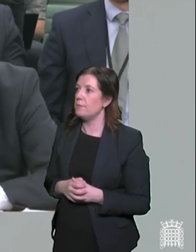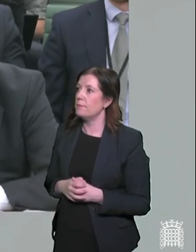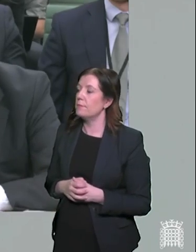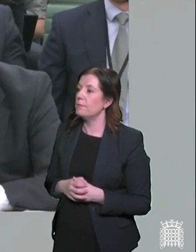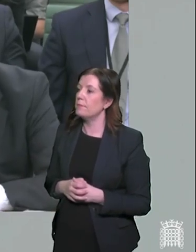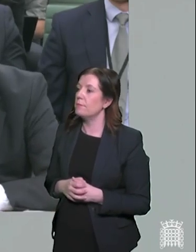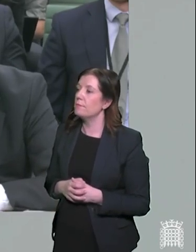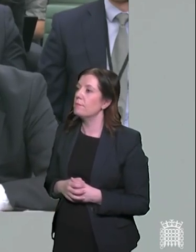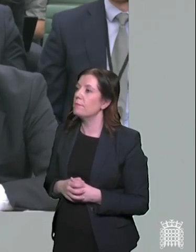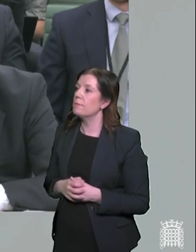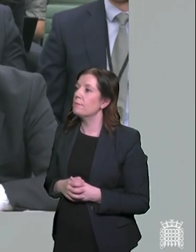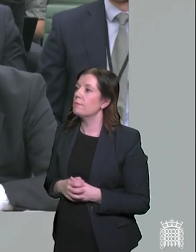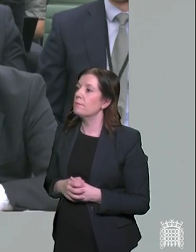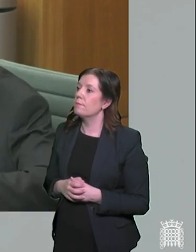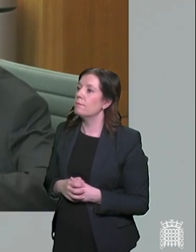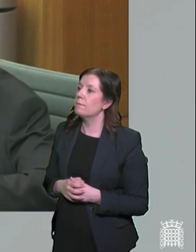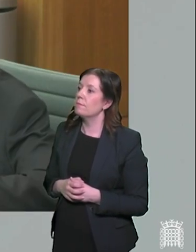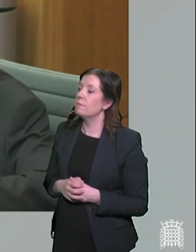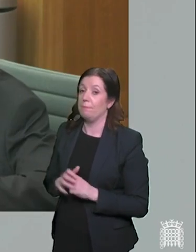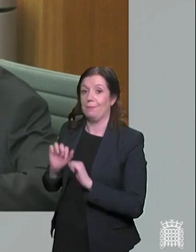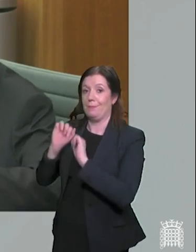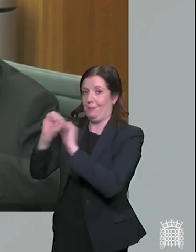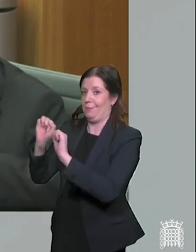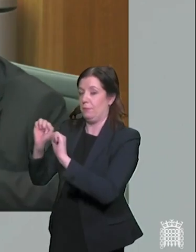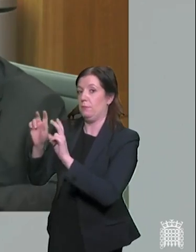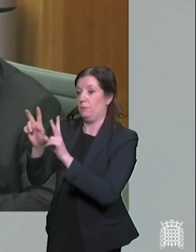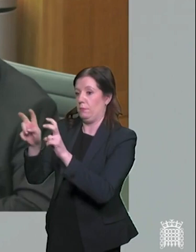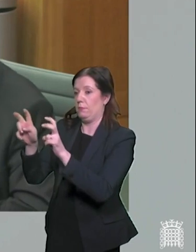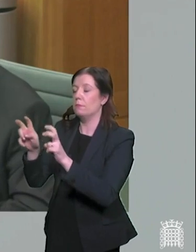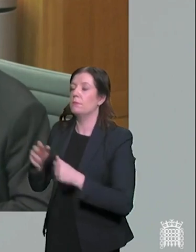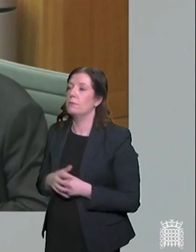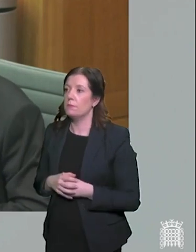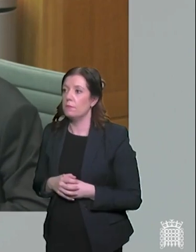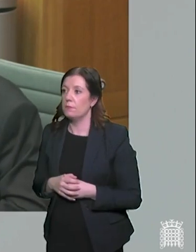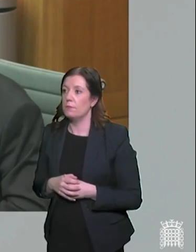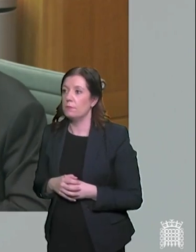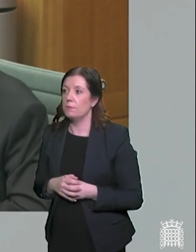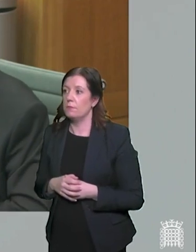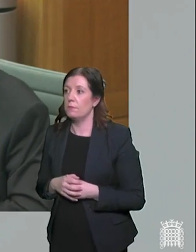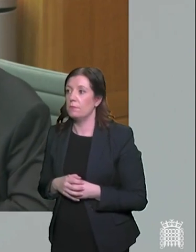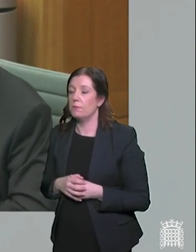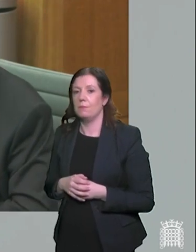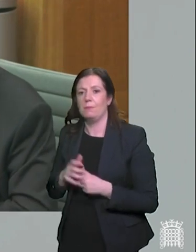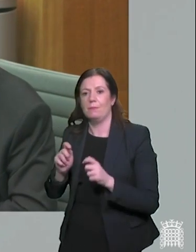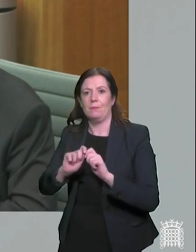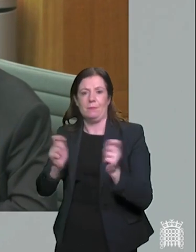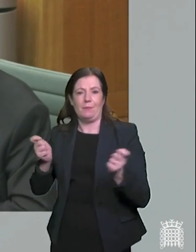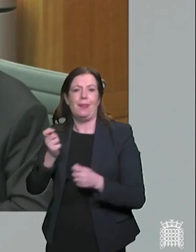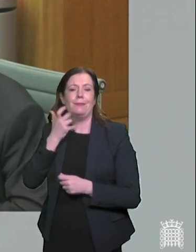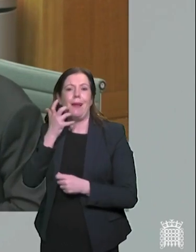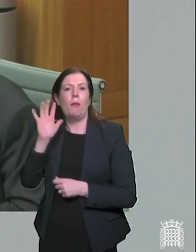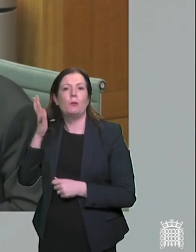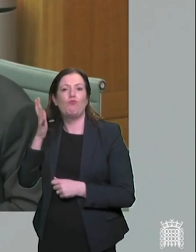Now, Mr. Doyle says, and I quote, "The lines that were drafted for the Mirror," that's the Daily